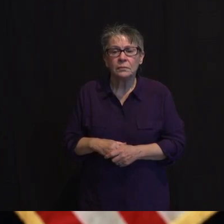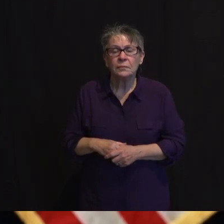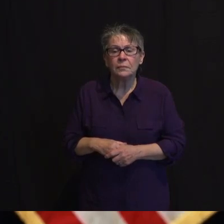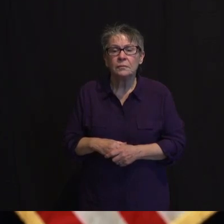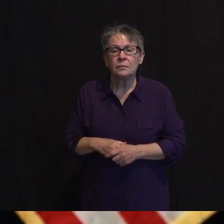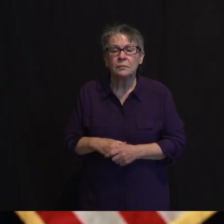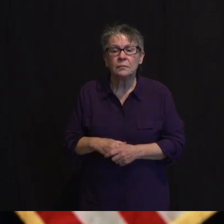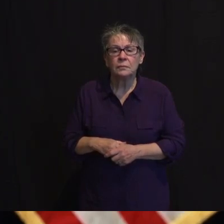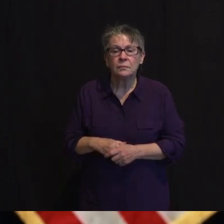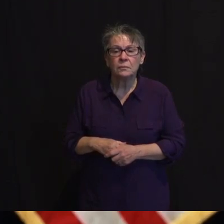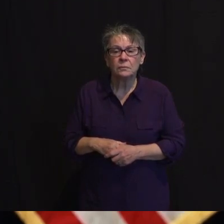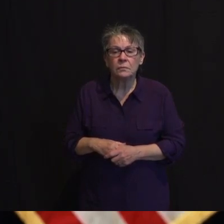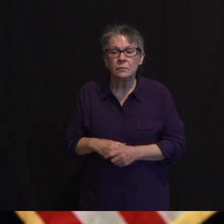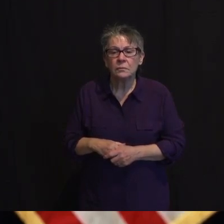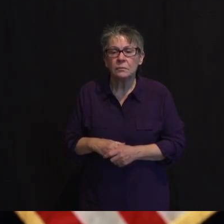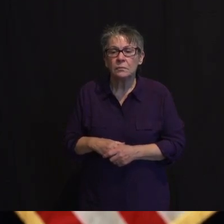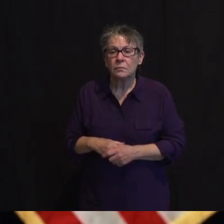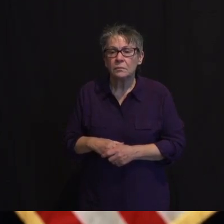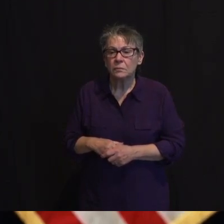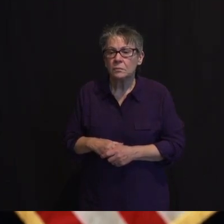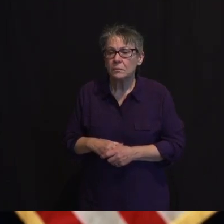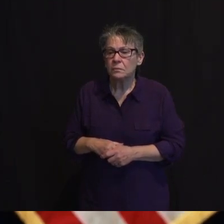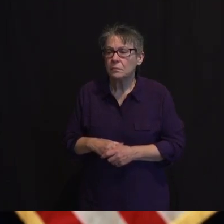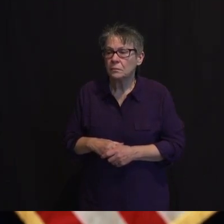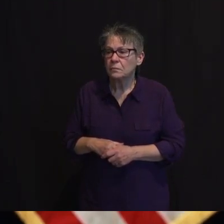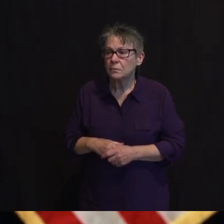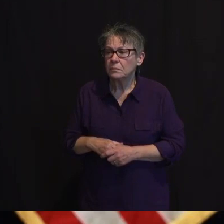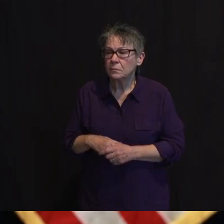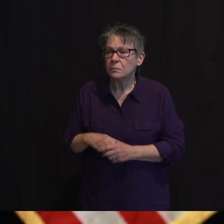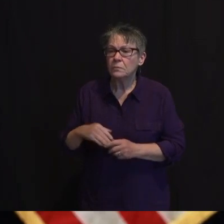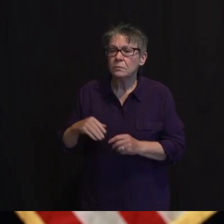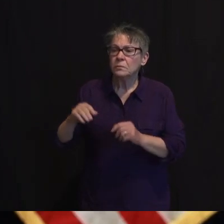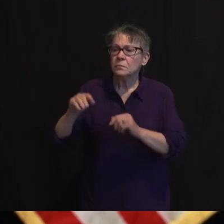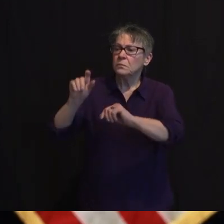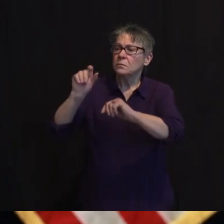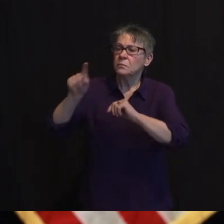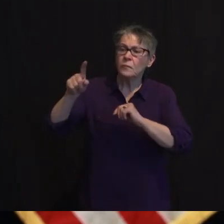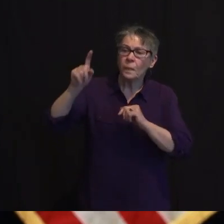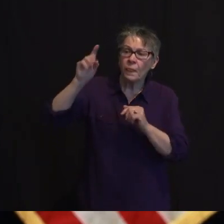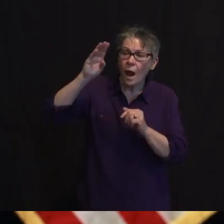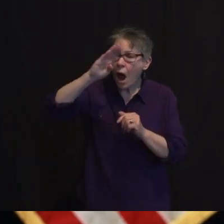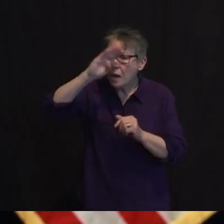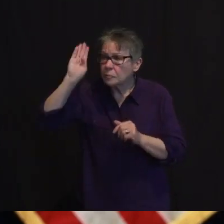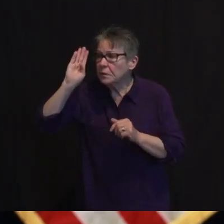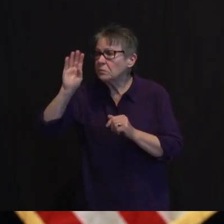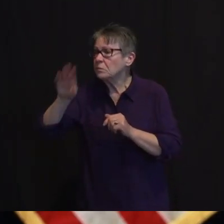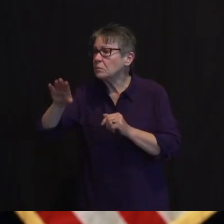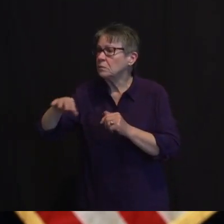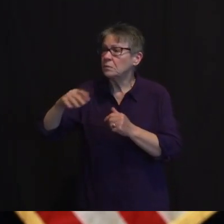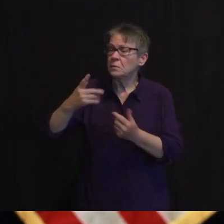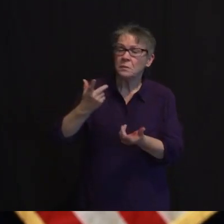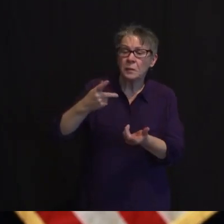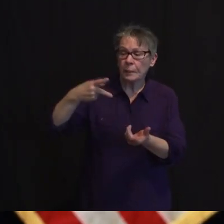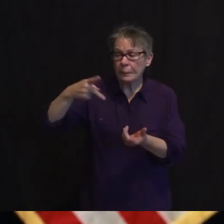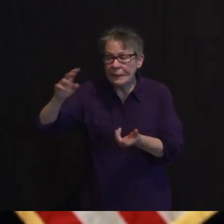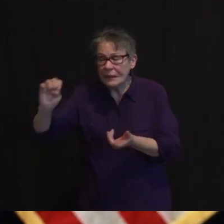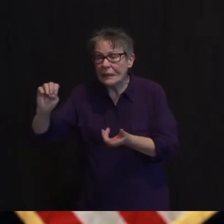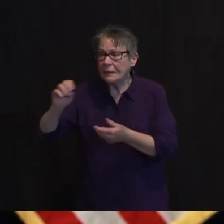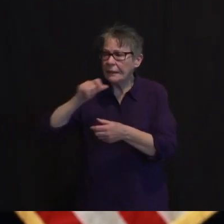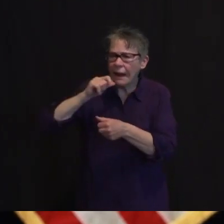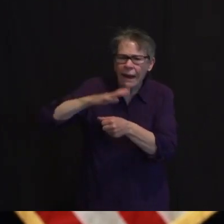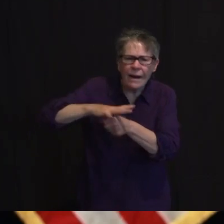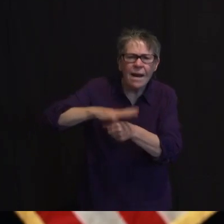who are out. Can we get that for nursing staff and doctors? And do you have any reports of people, of medical care workers who have